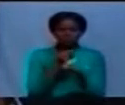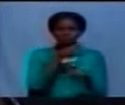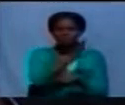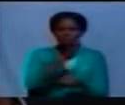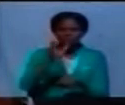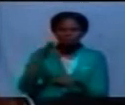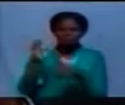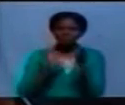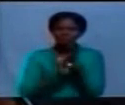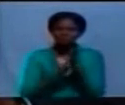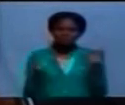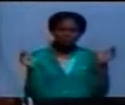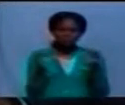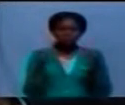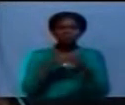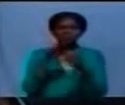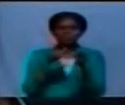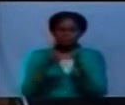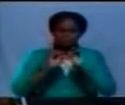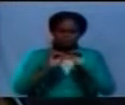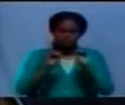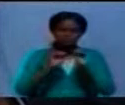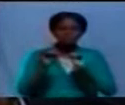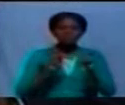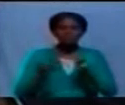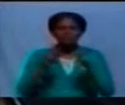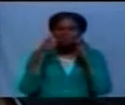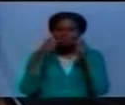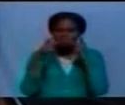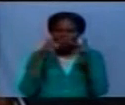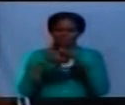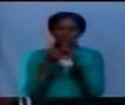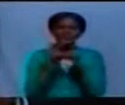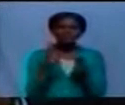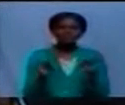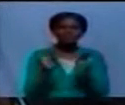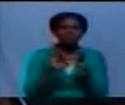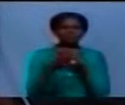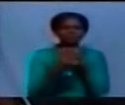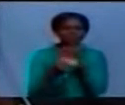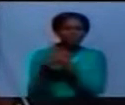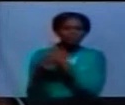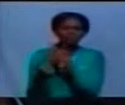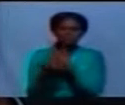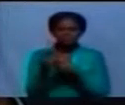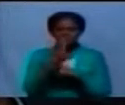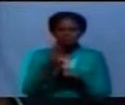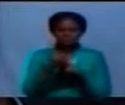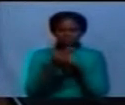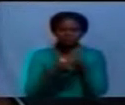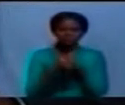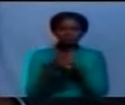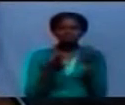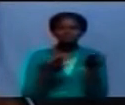markets, to community centers, to educate the people, the public, on the importance of saving, using bank